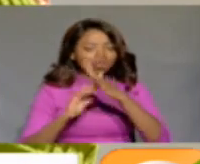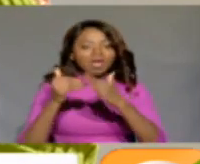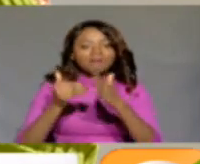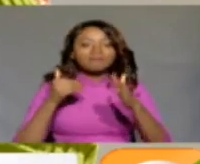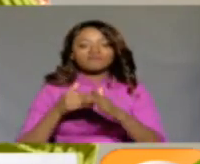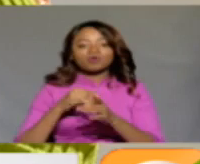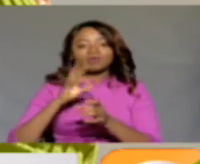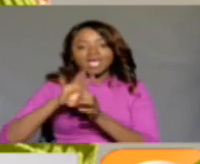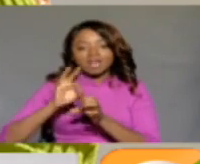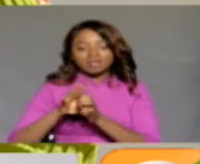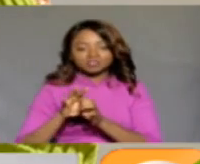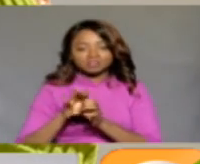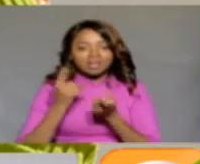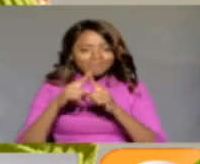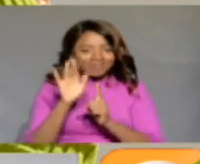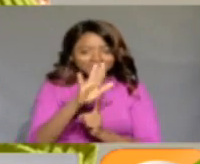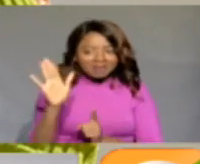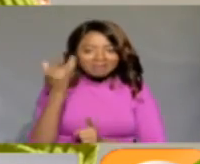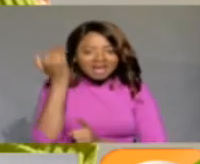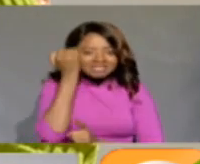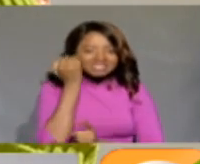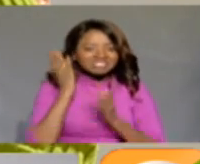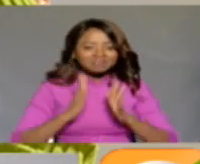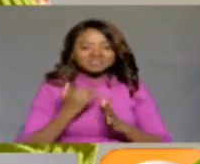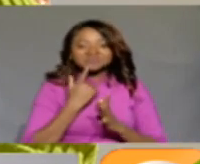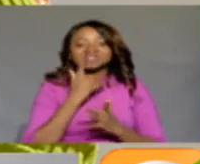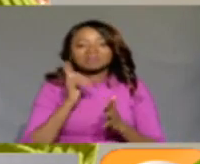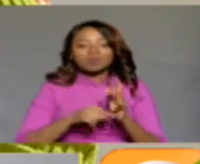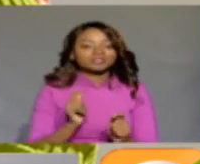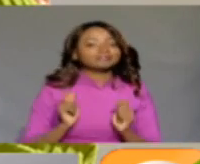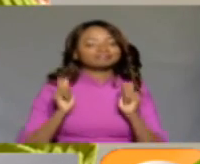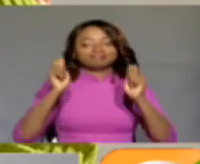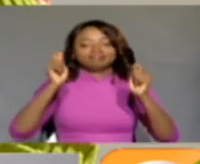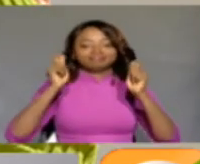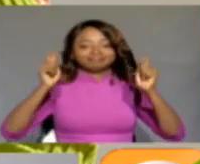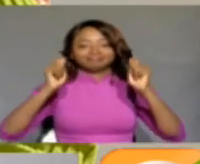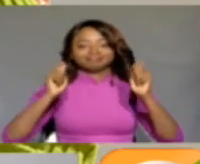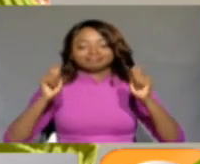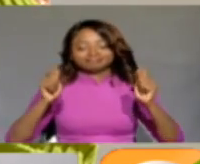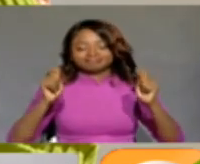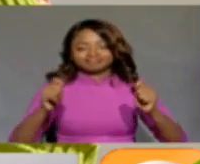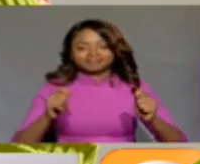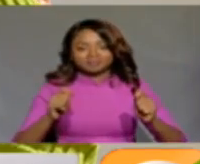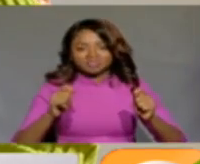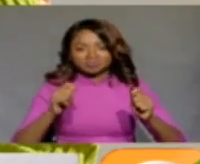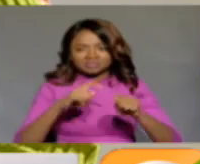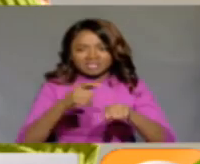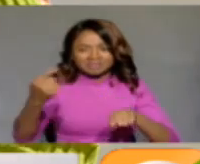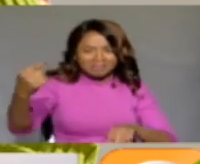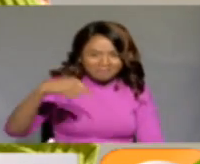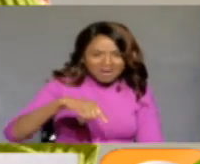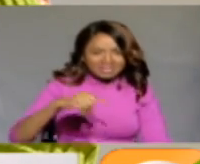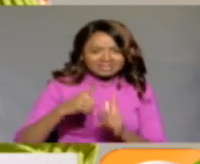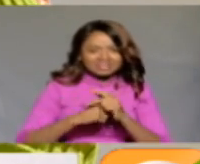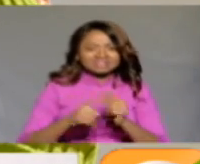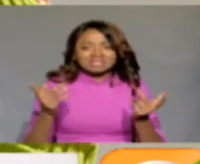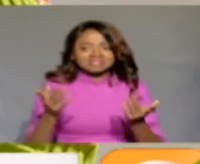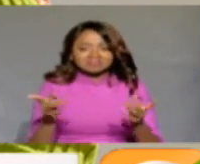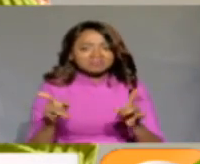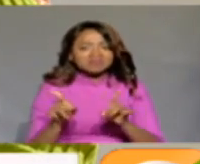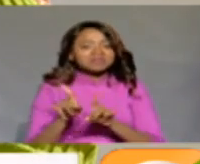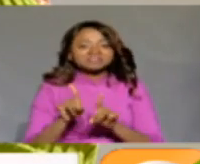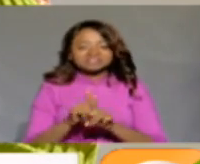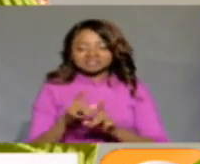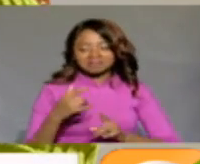elections. And the judges decided to boycott sitting. And then they came back and began sitting like they're small